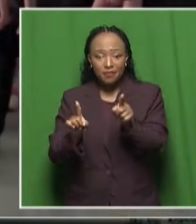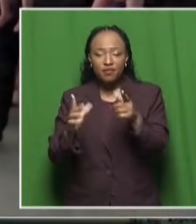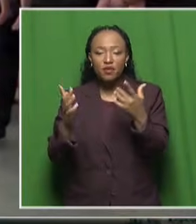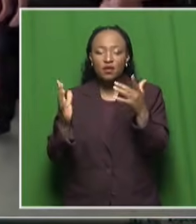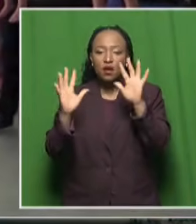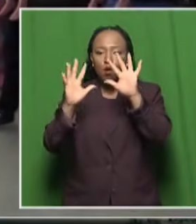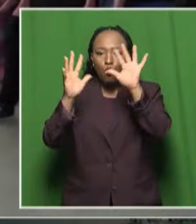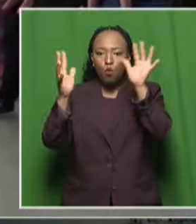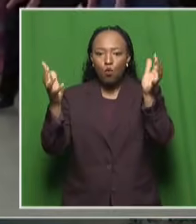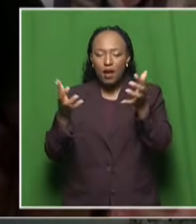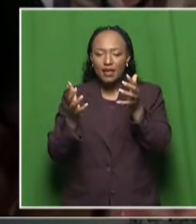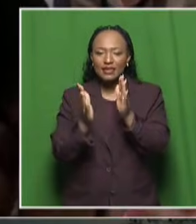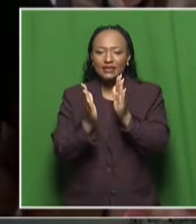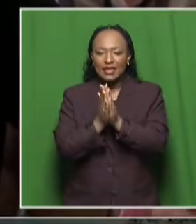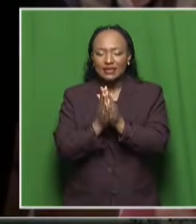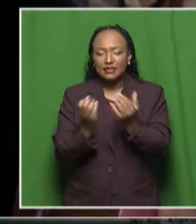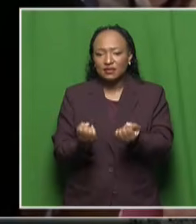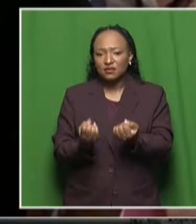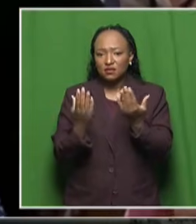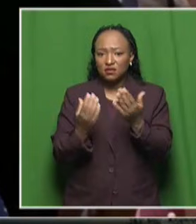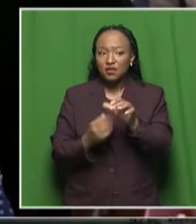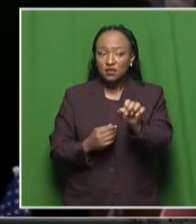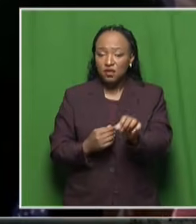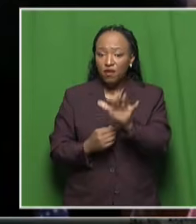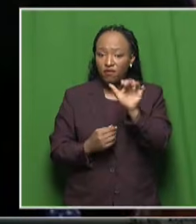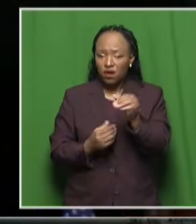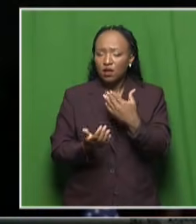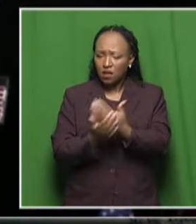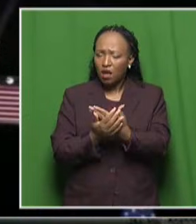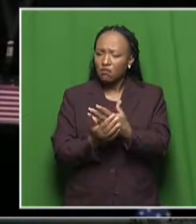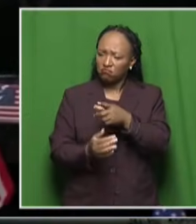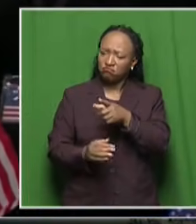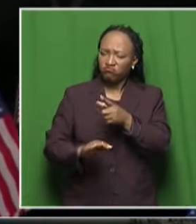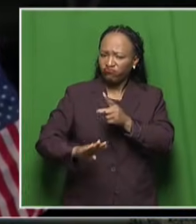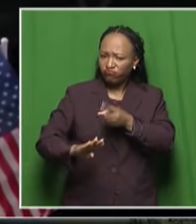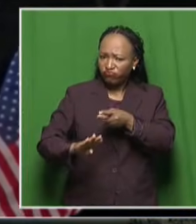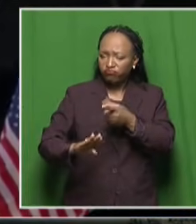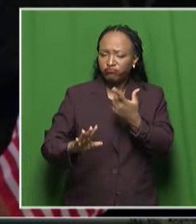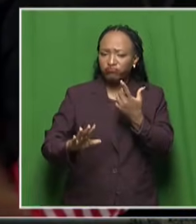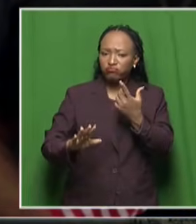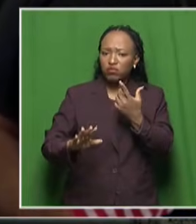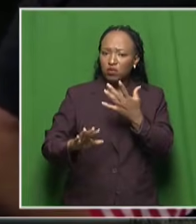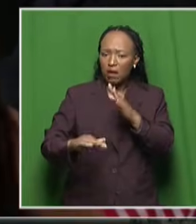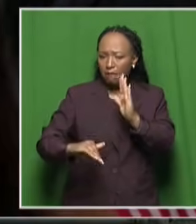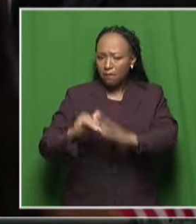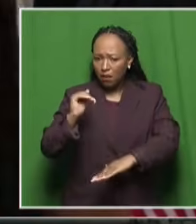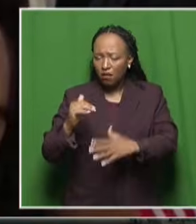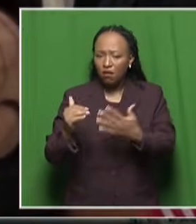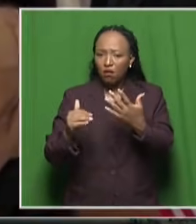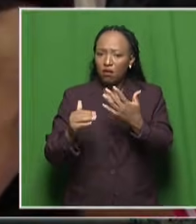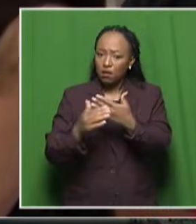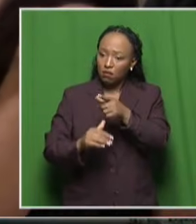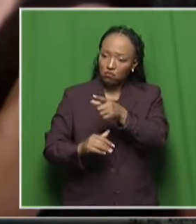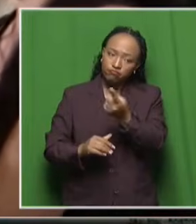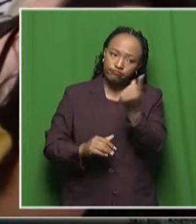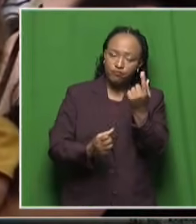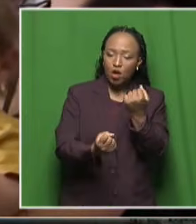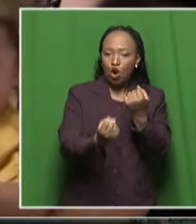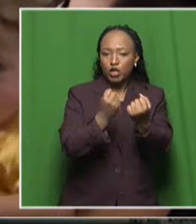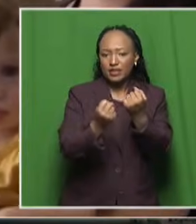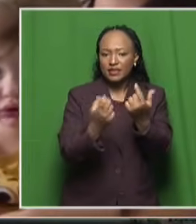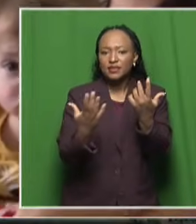Church Services, South Africa has a right actually to take action against them, has a right even to put penalties, take them to court. There can be